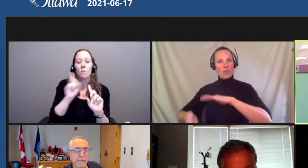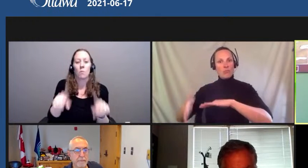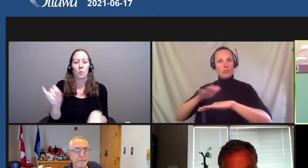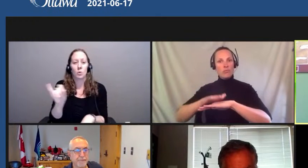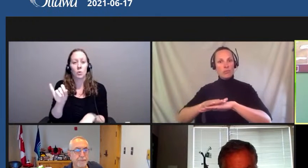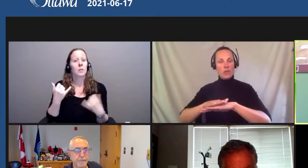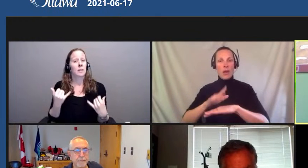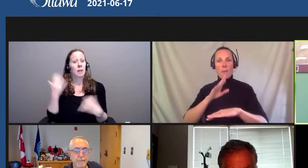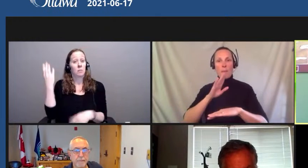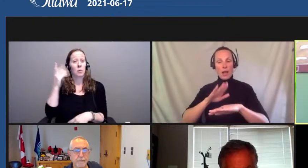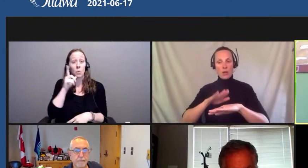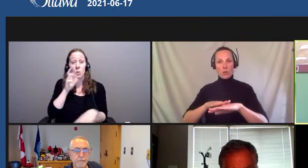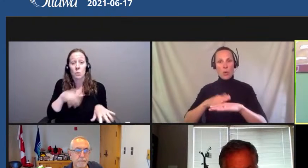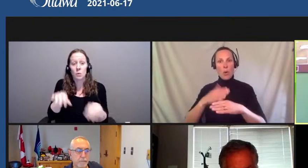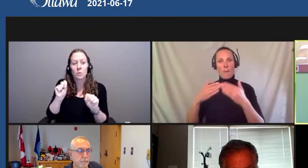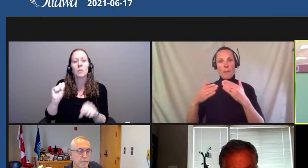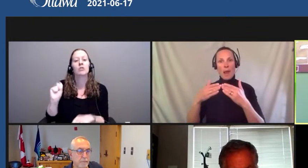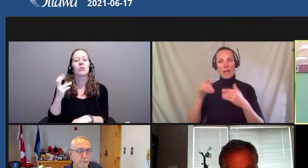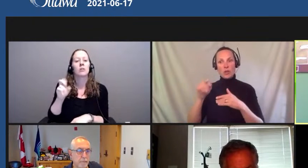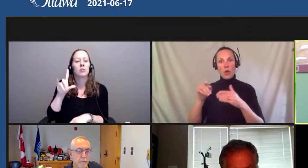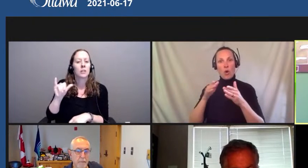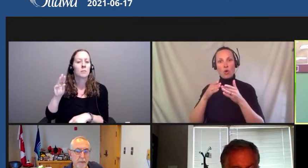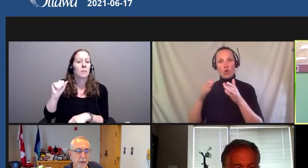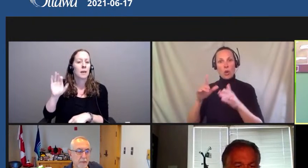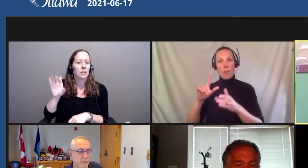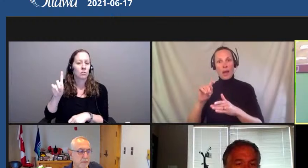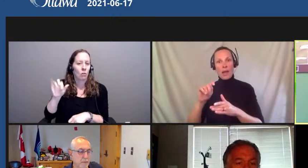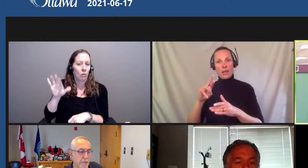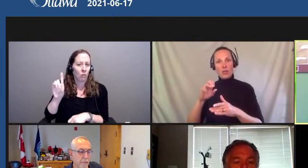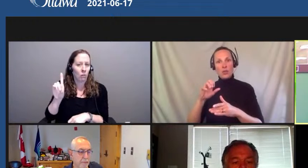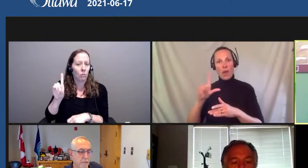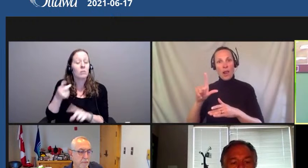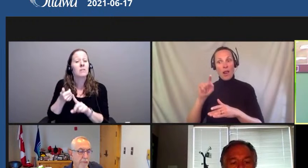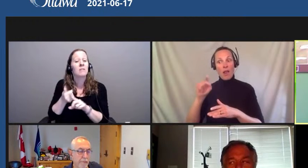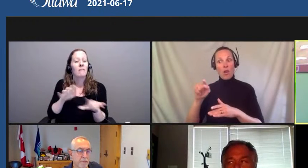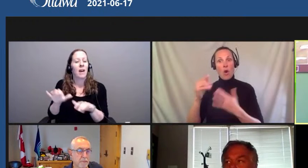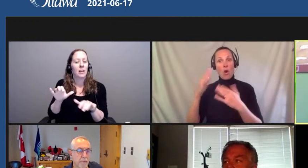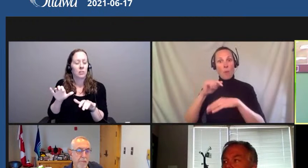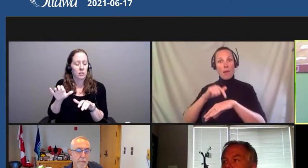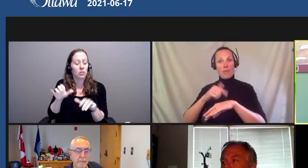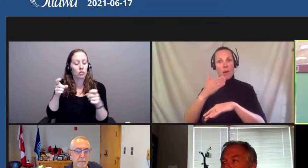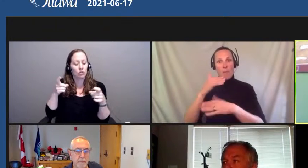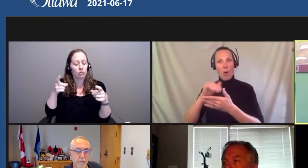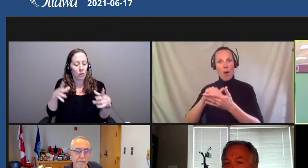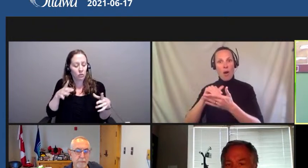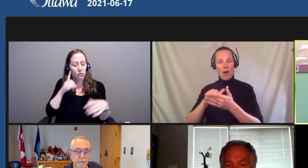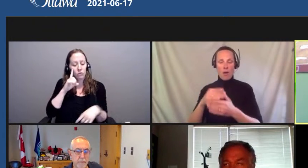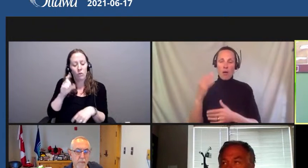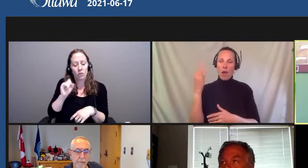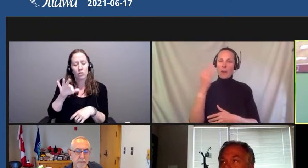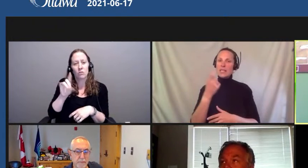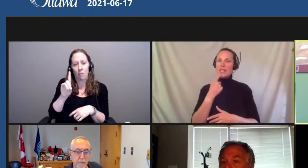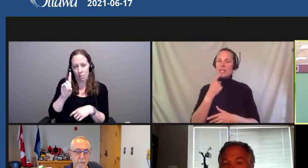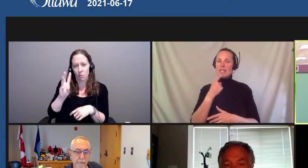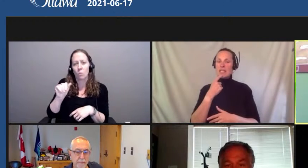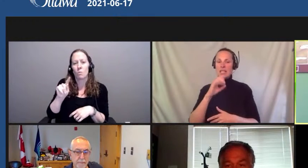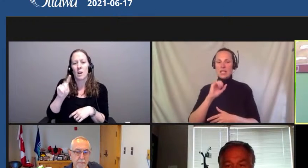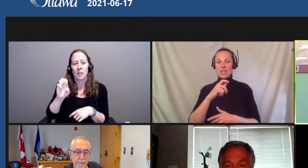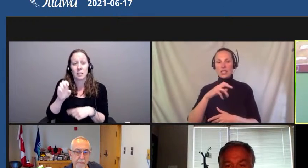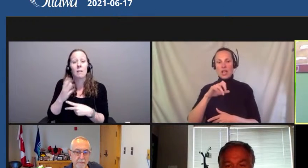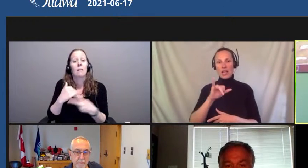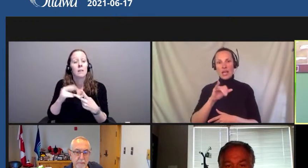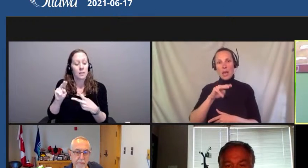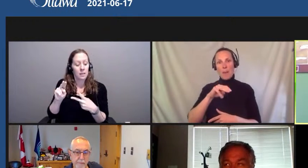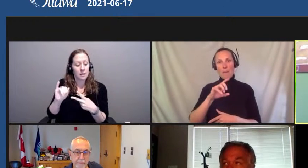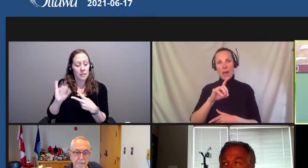presentation will be delivered by Shelley McDonald, who is the Acting Director of Solid Waste Services, and Nicole Hoover-Bianash, who is the Program